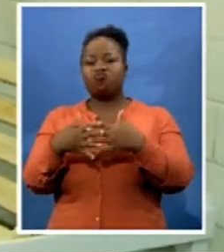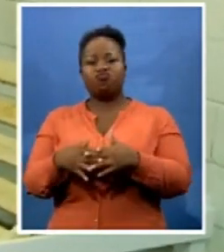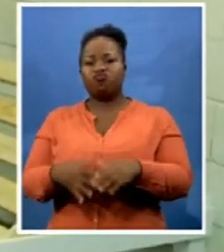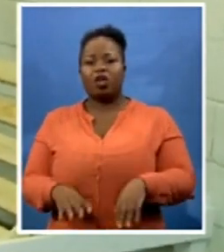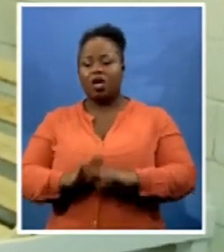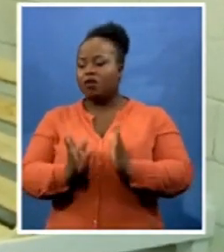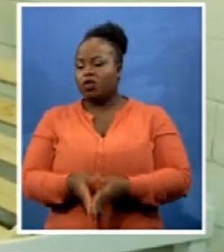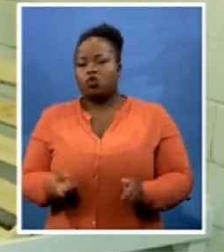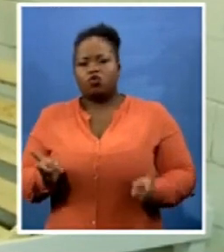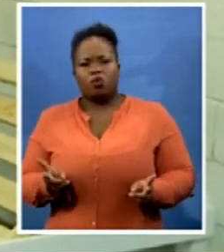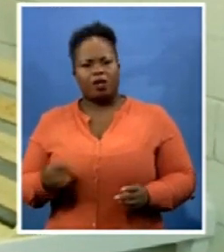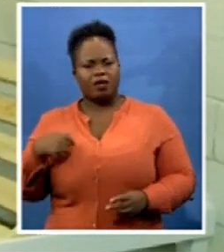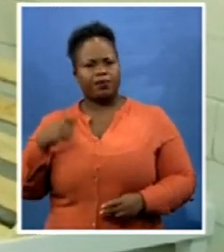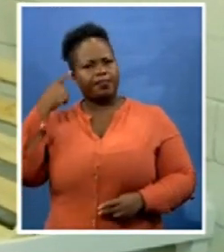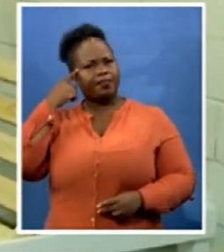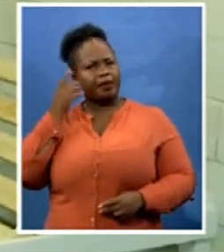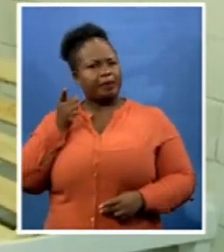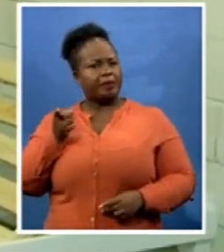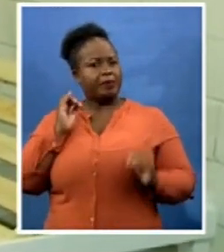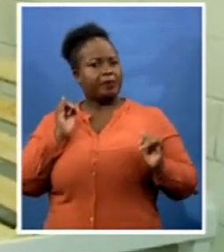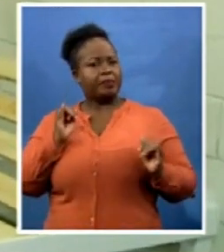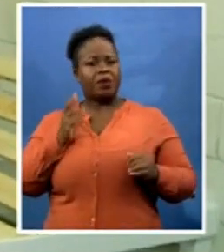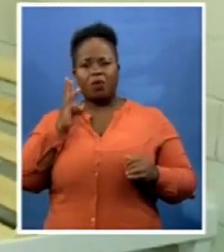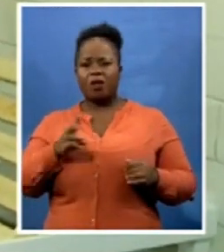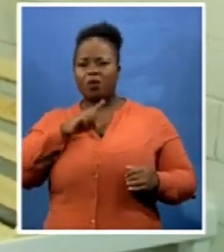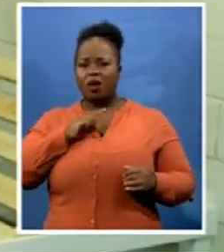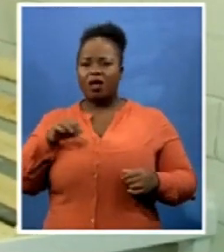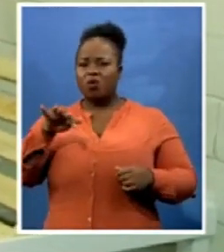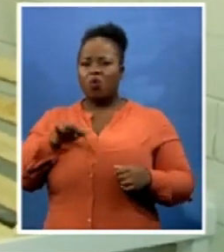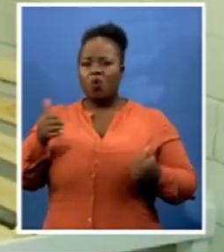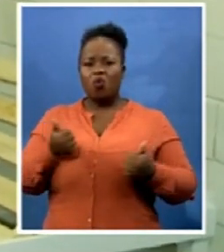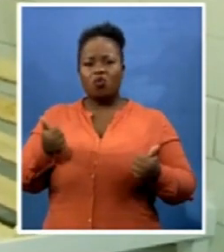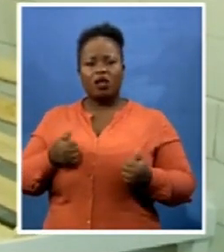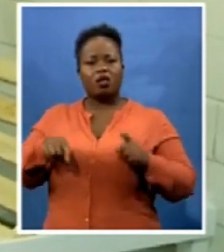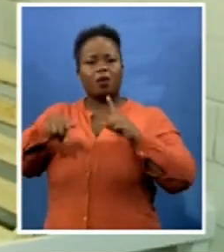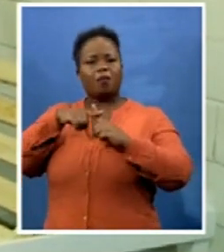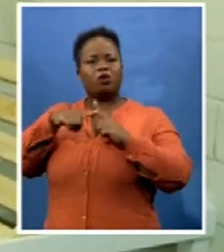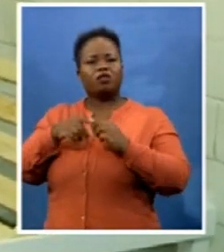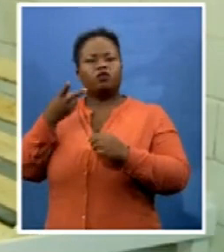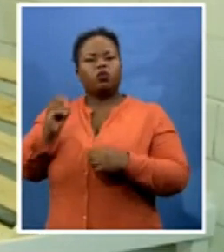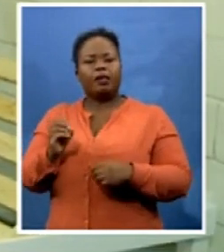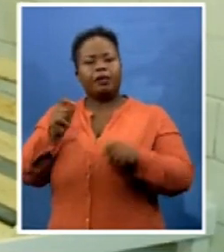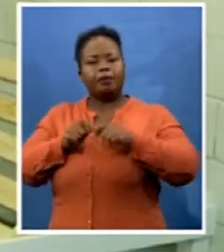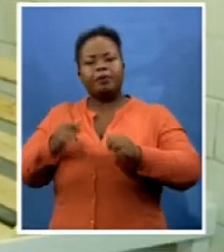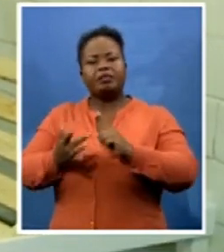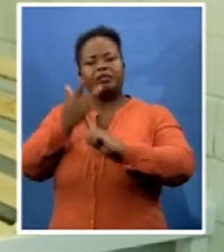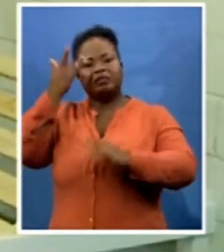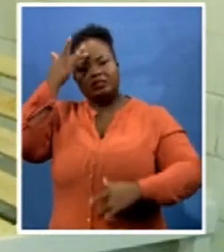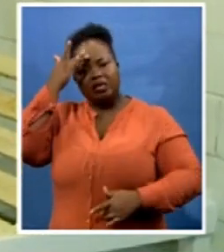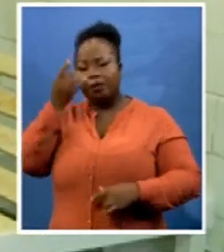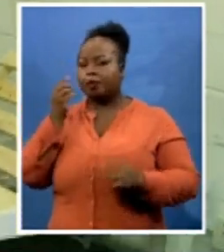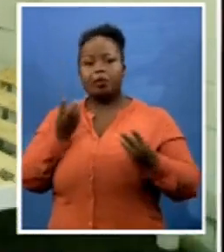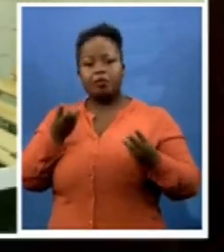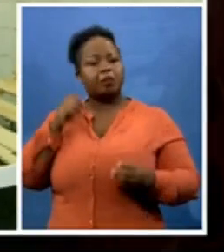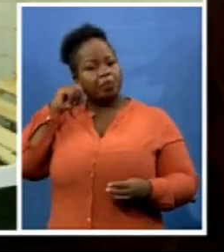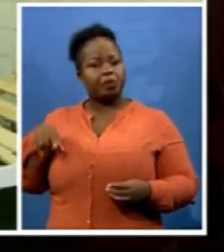when already in an area which has got positive COVID-19 patients, people are still going about as business as usual? Thank you so much for talking